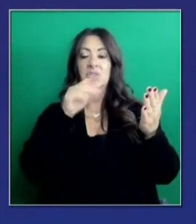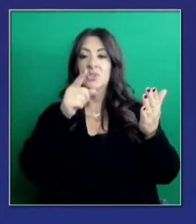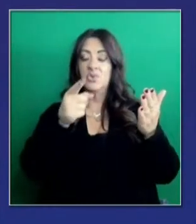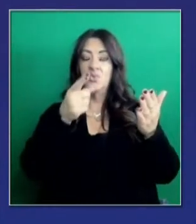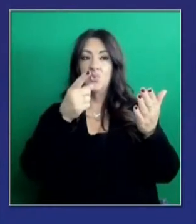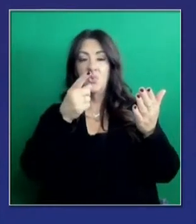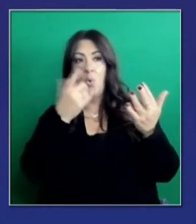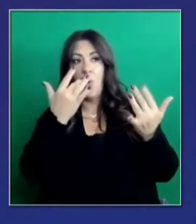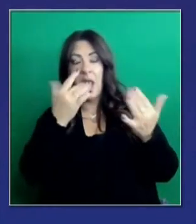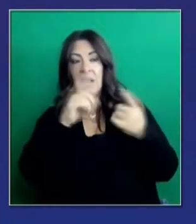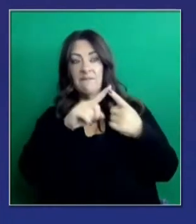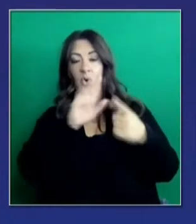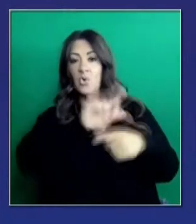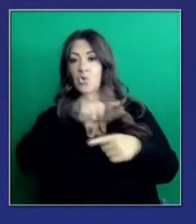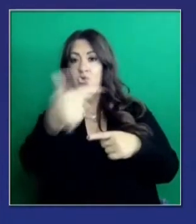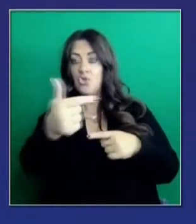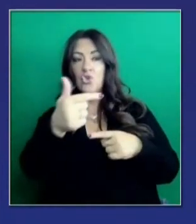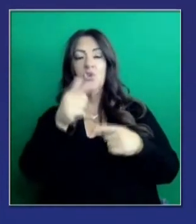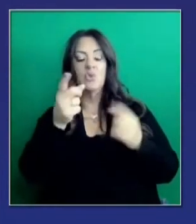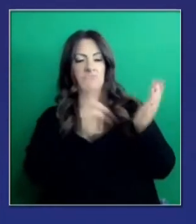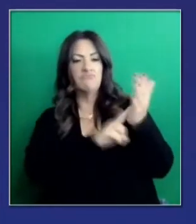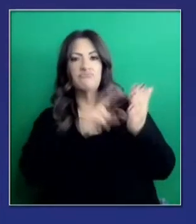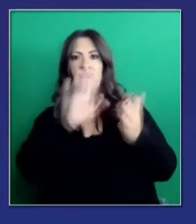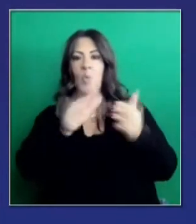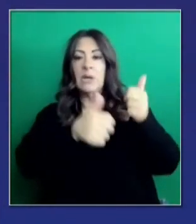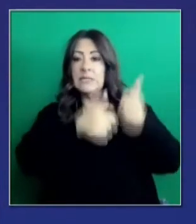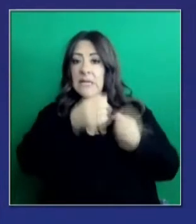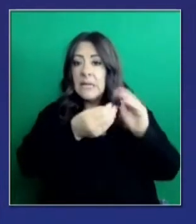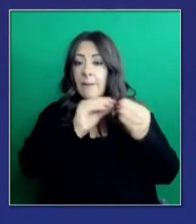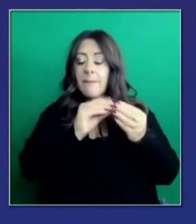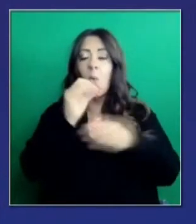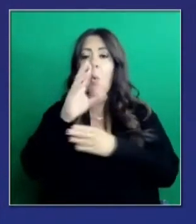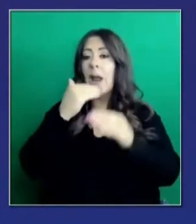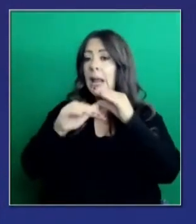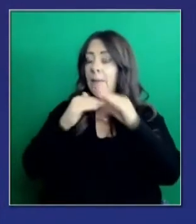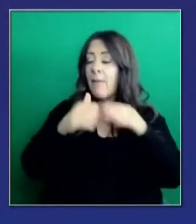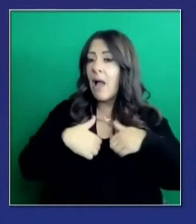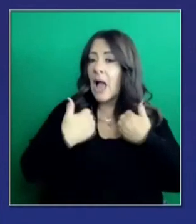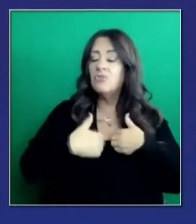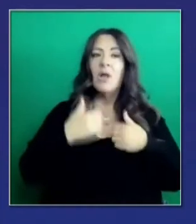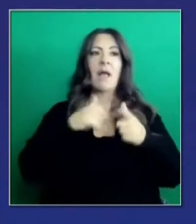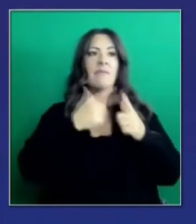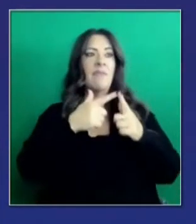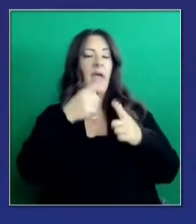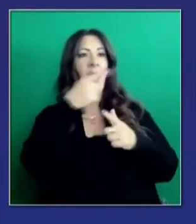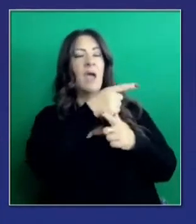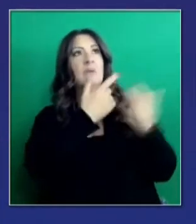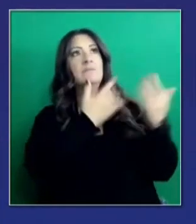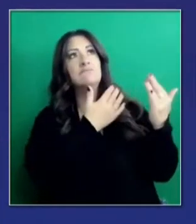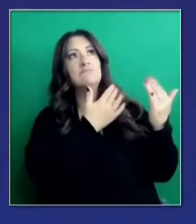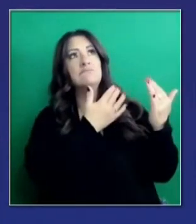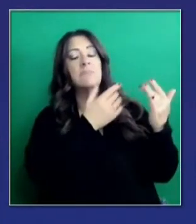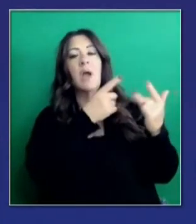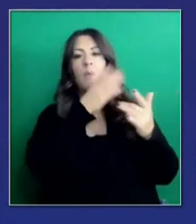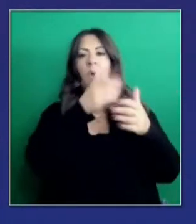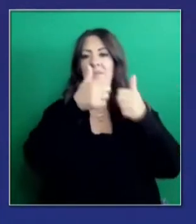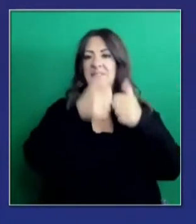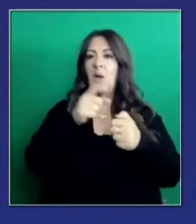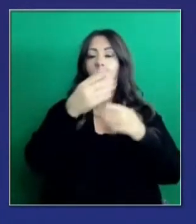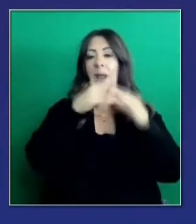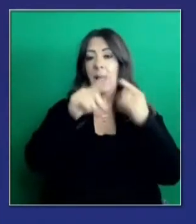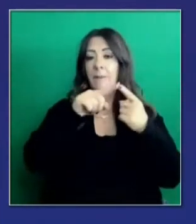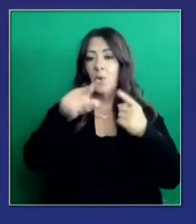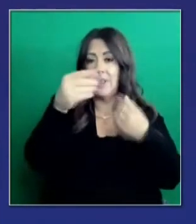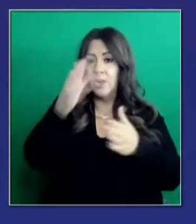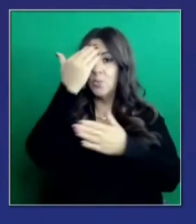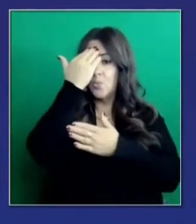your turn. You could schedule an appointment when it's your turn. As I said, it provides for providers the ability to